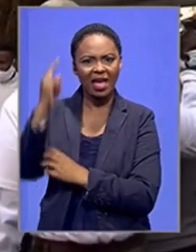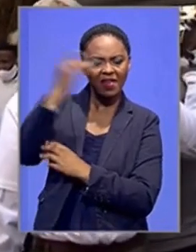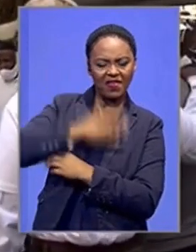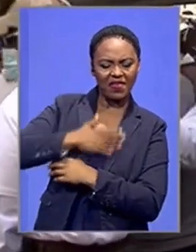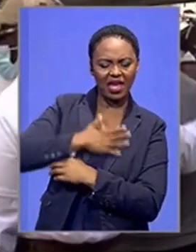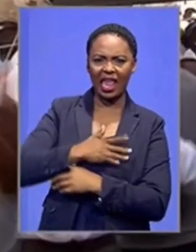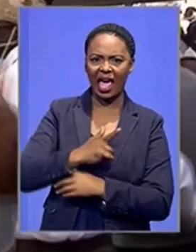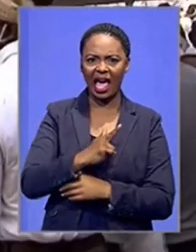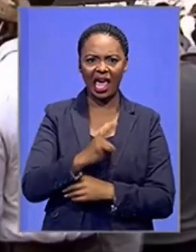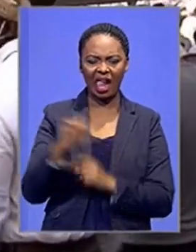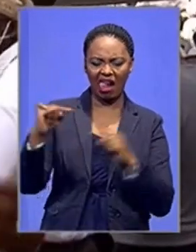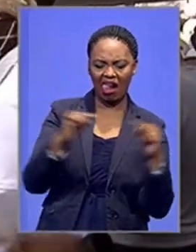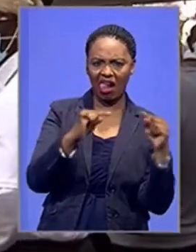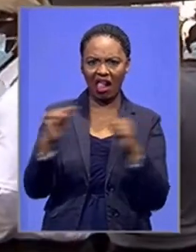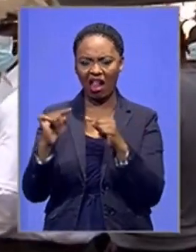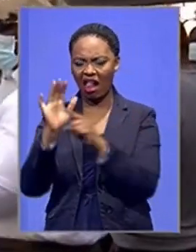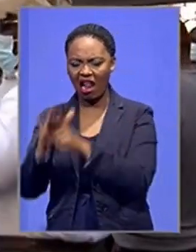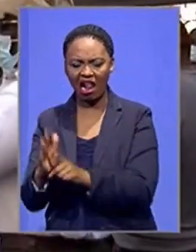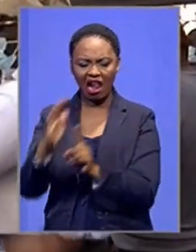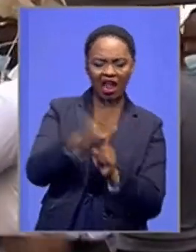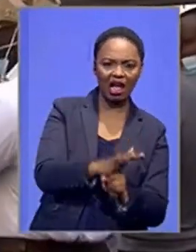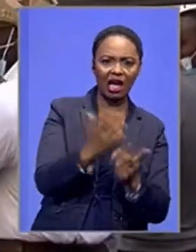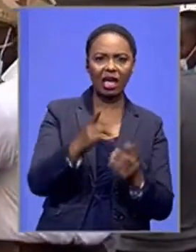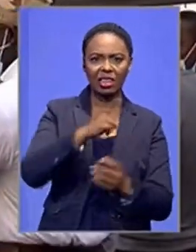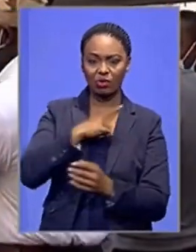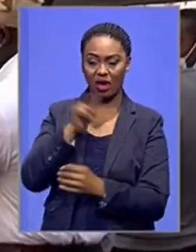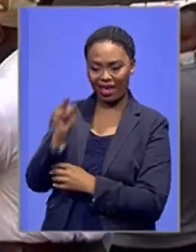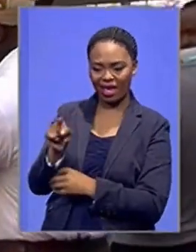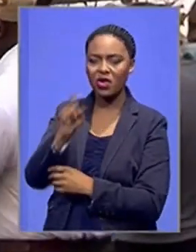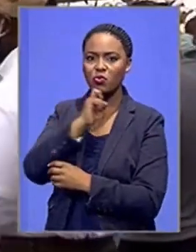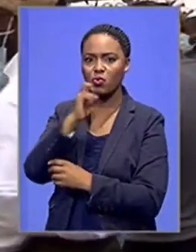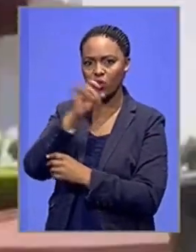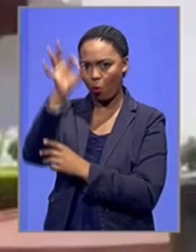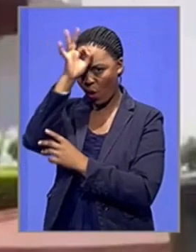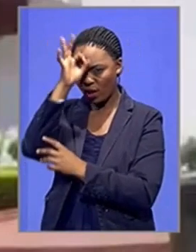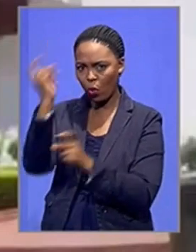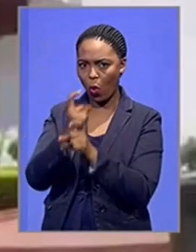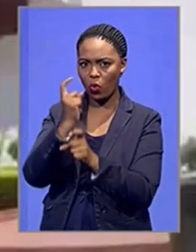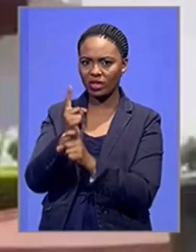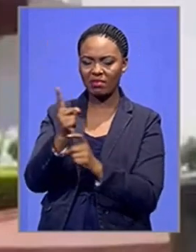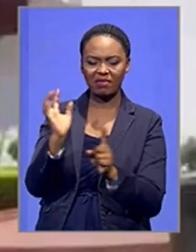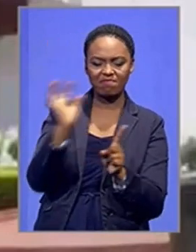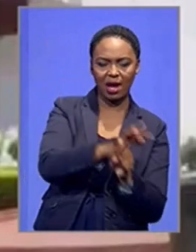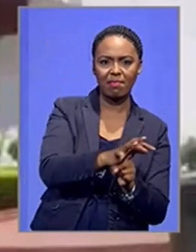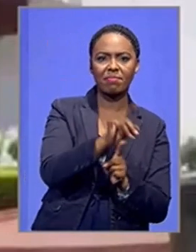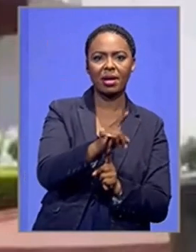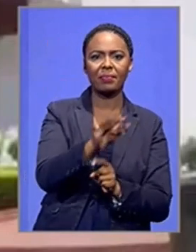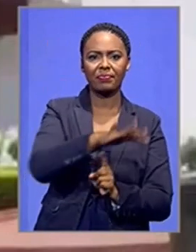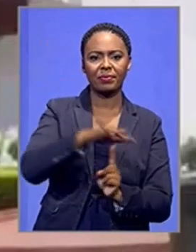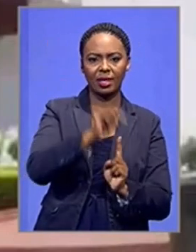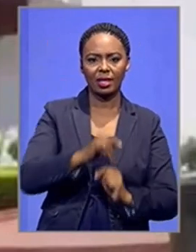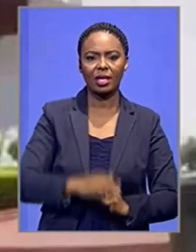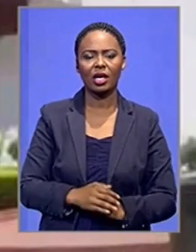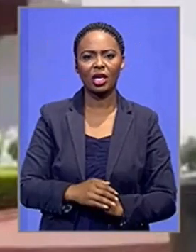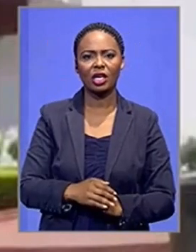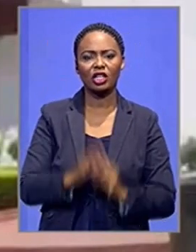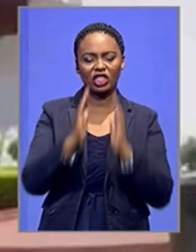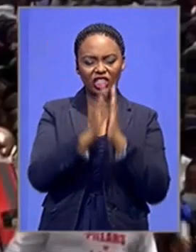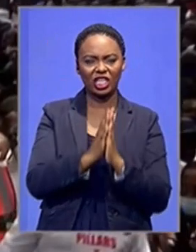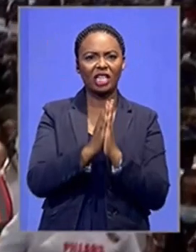intimidate. That's why we sejediswa maphodisa gore a takewe at all the time. Kereke sa lentse go la go tshologelela kwa dinageng